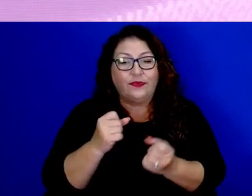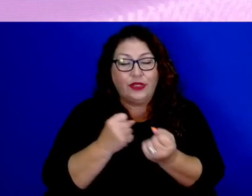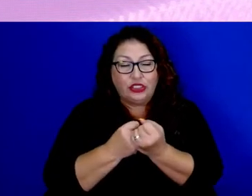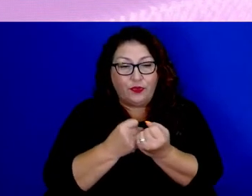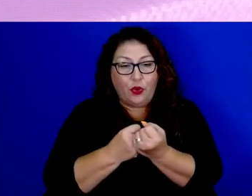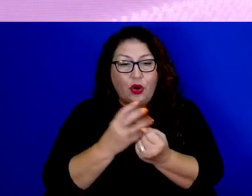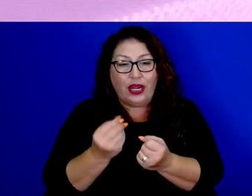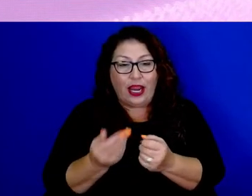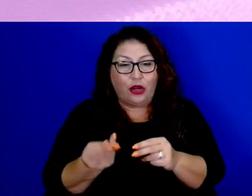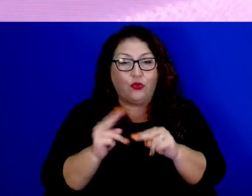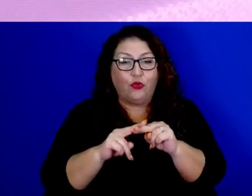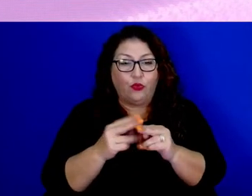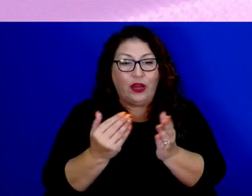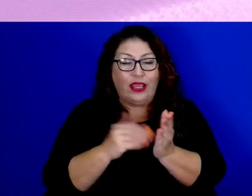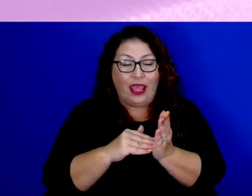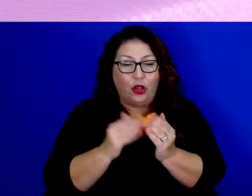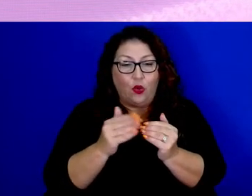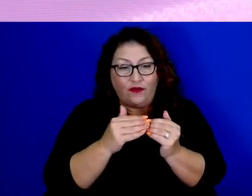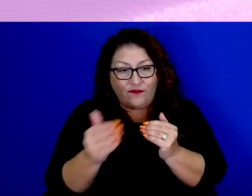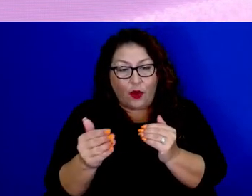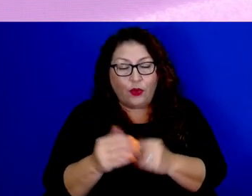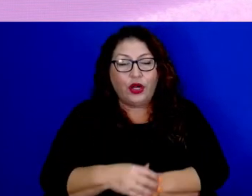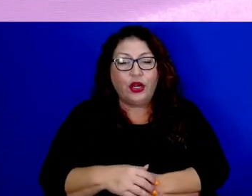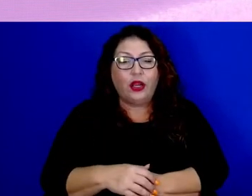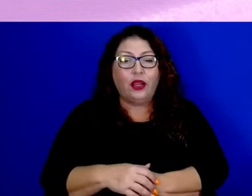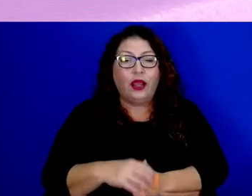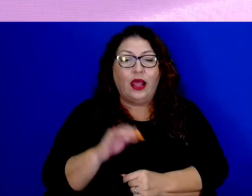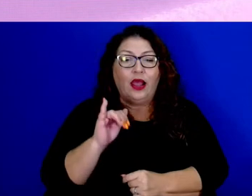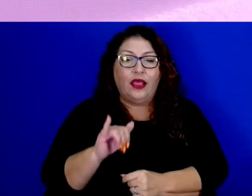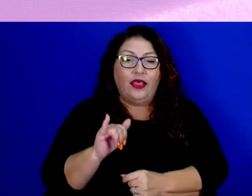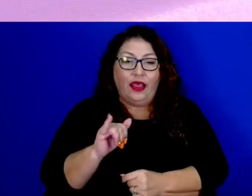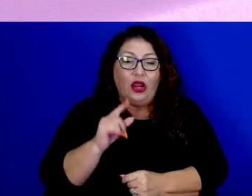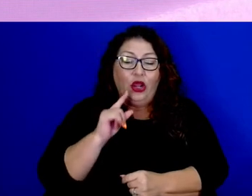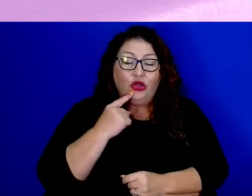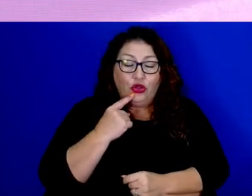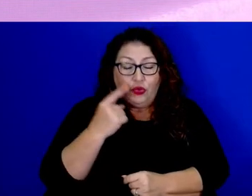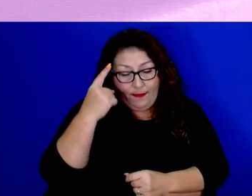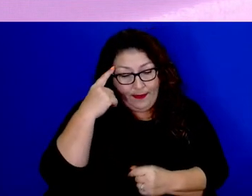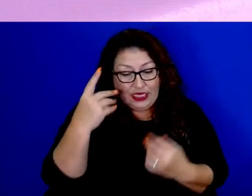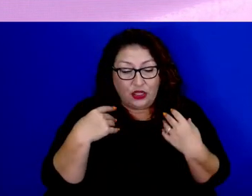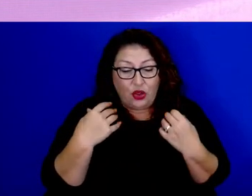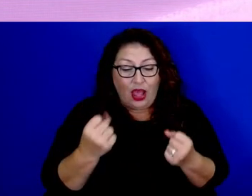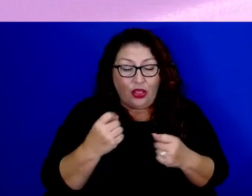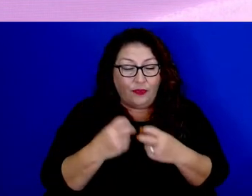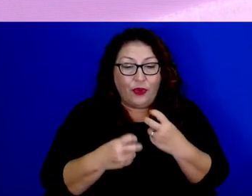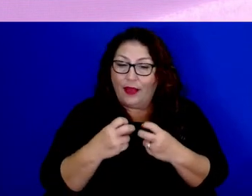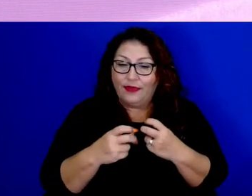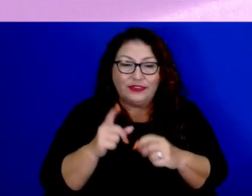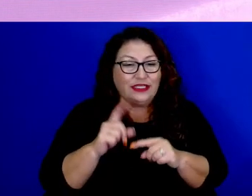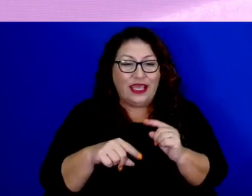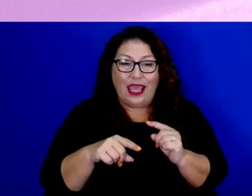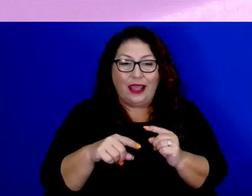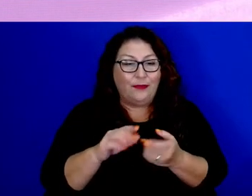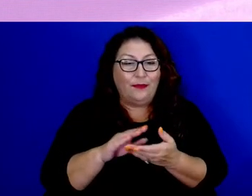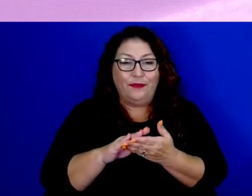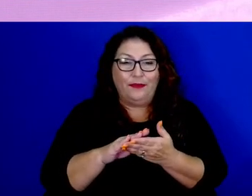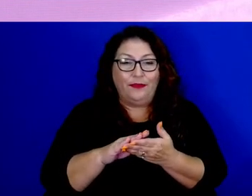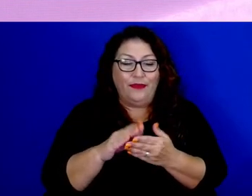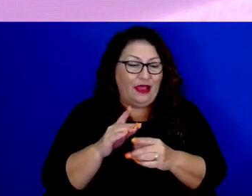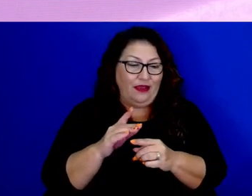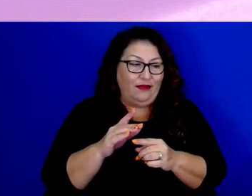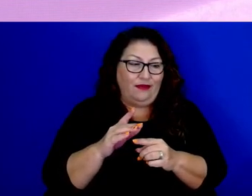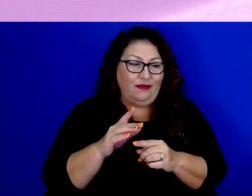forward, that the acute mental health problems cannot become, we cannot afford that they become